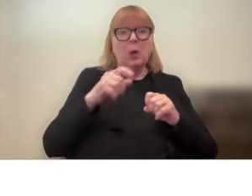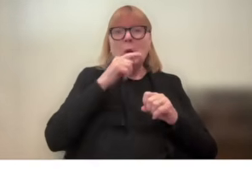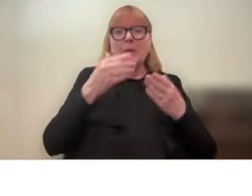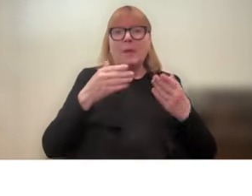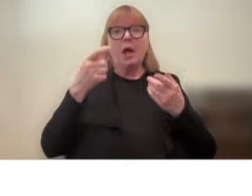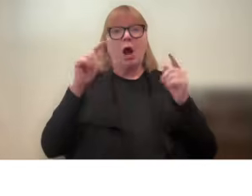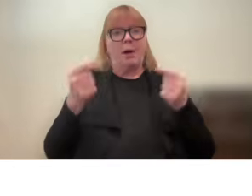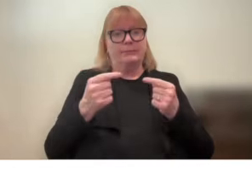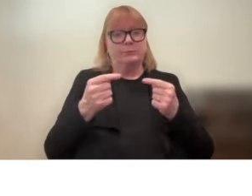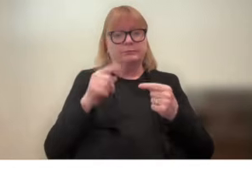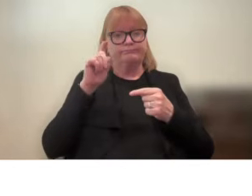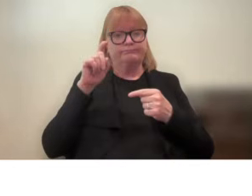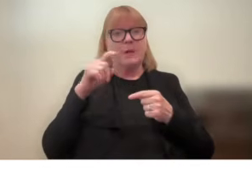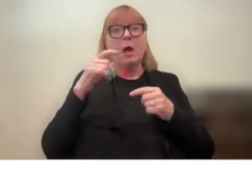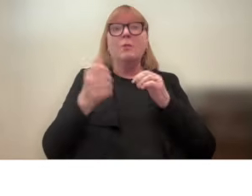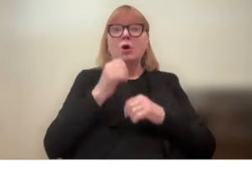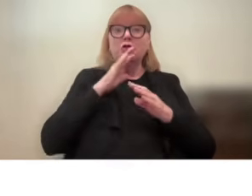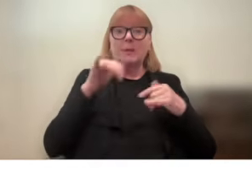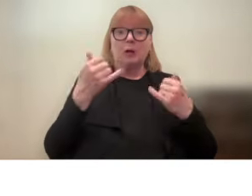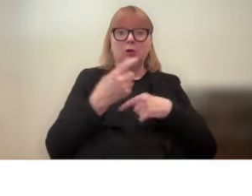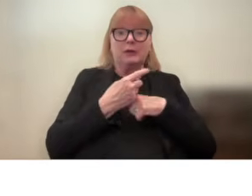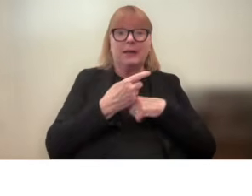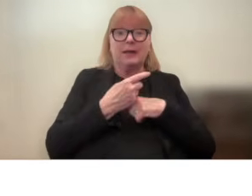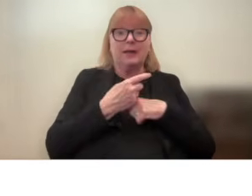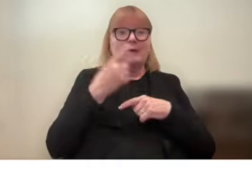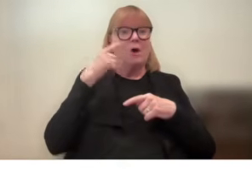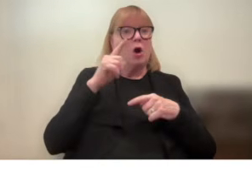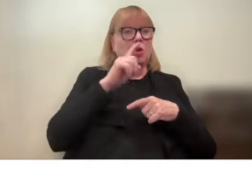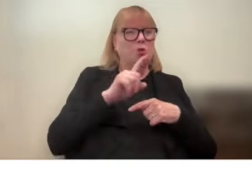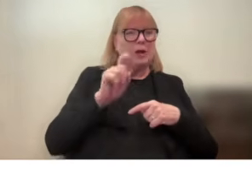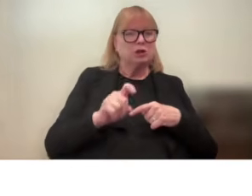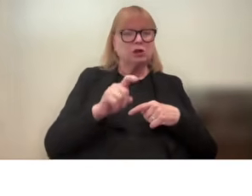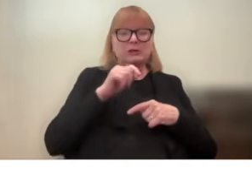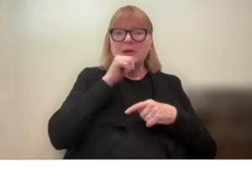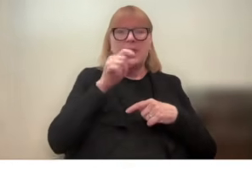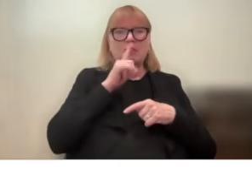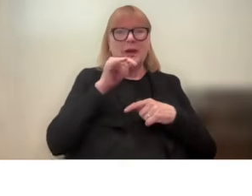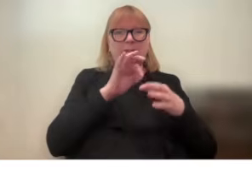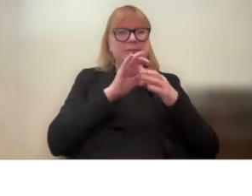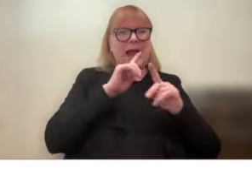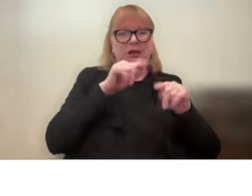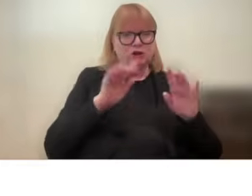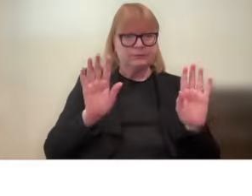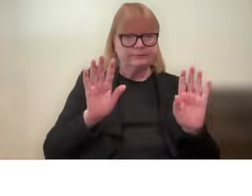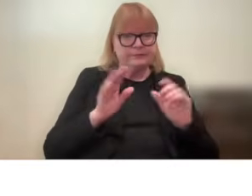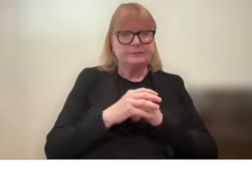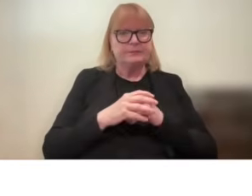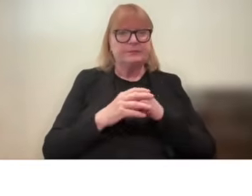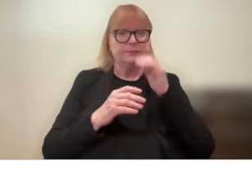be harmed? So, most of what we're going to talk about today is really framed in terms of questions, not necessarily in terms of answers.